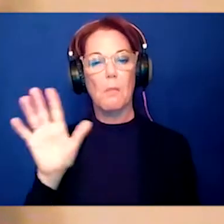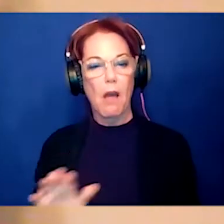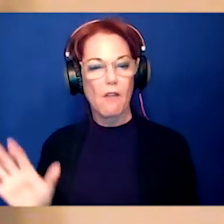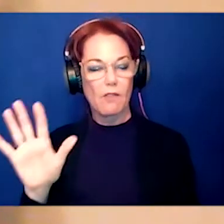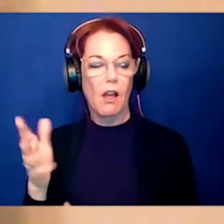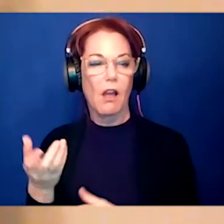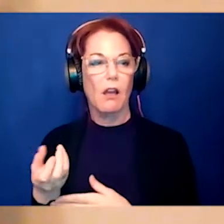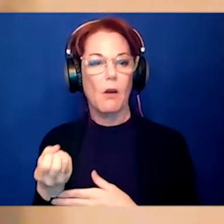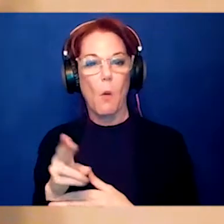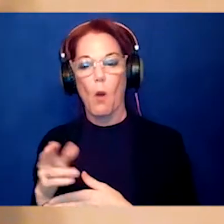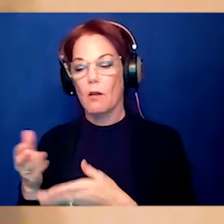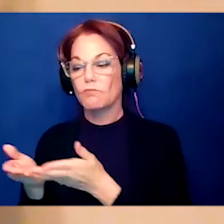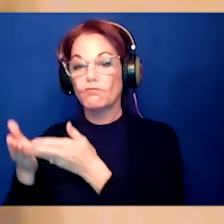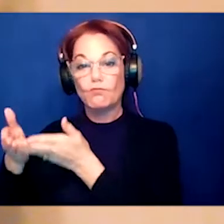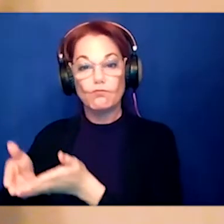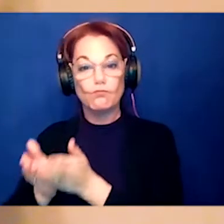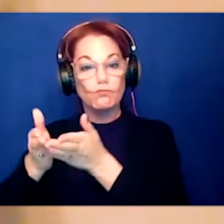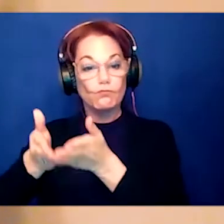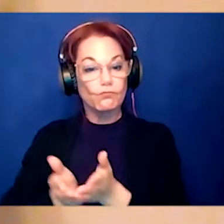ocean or sea, going